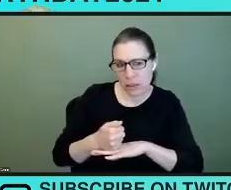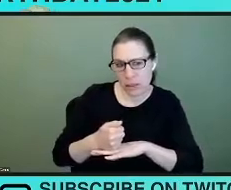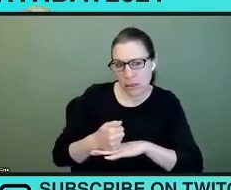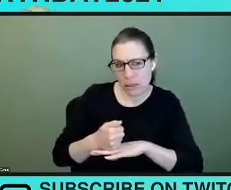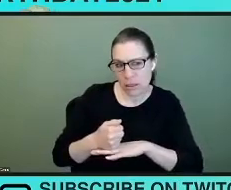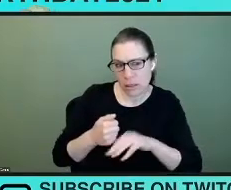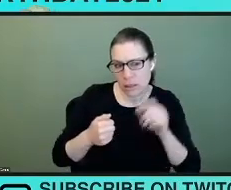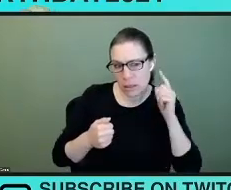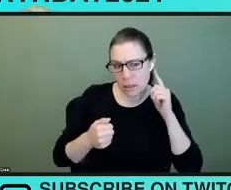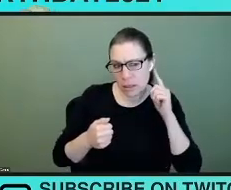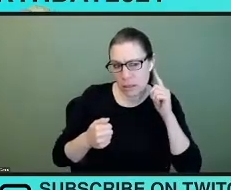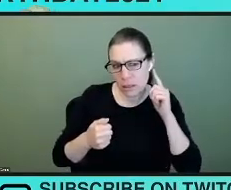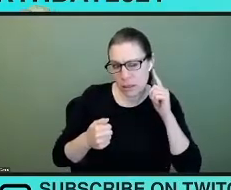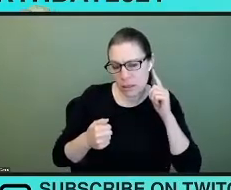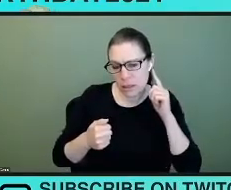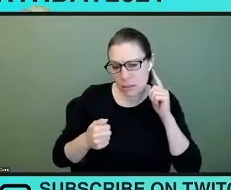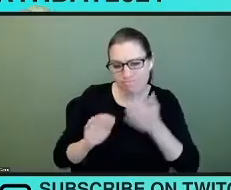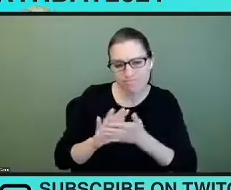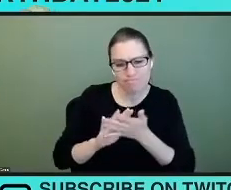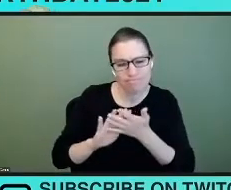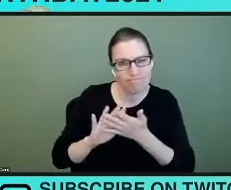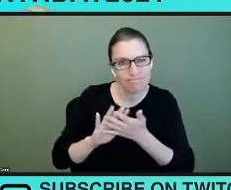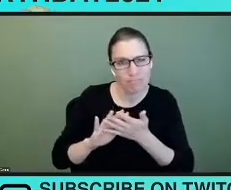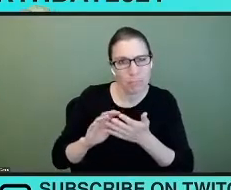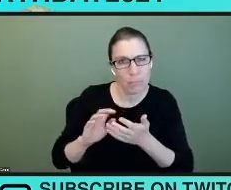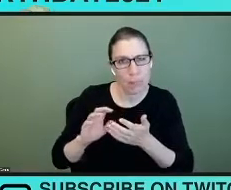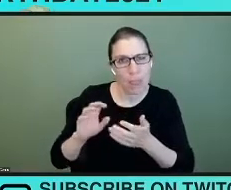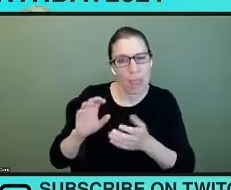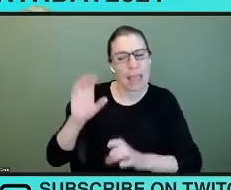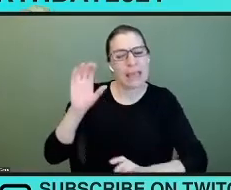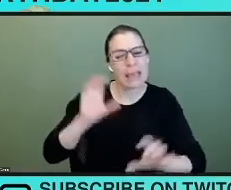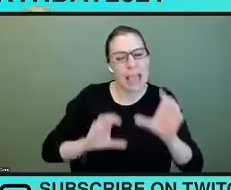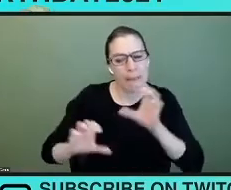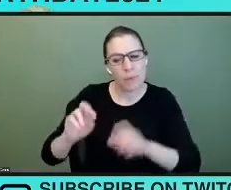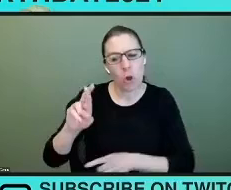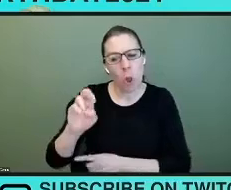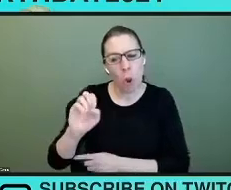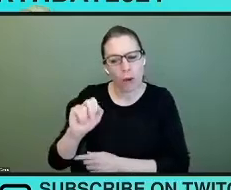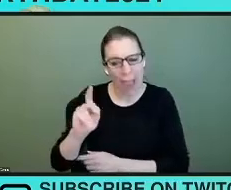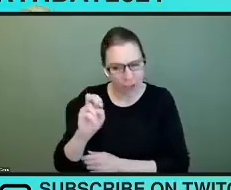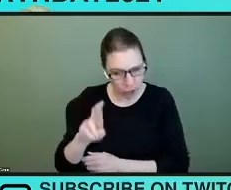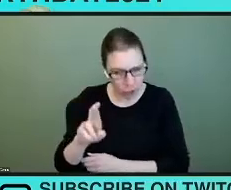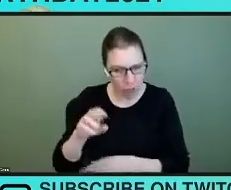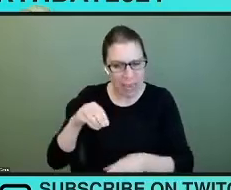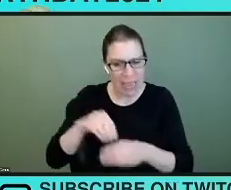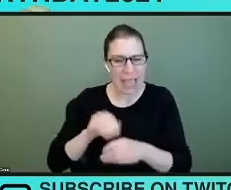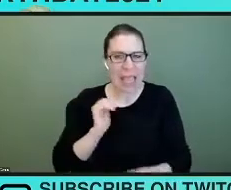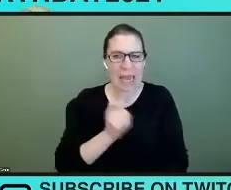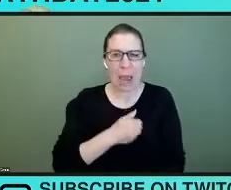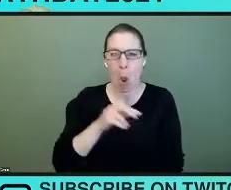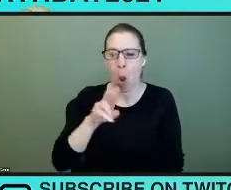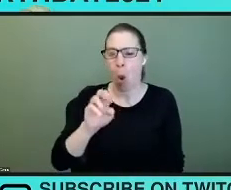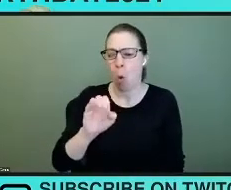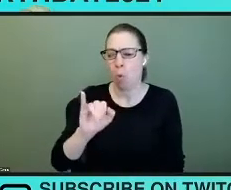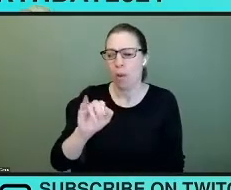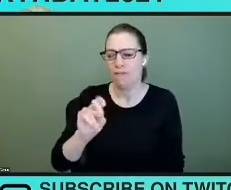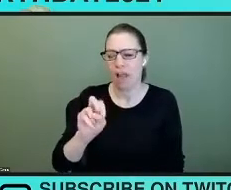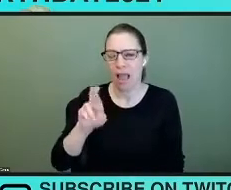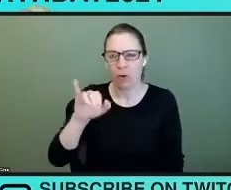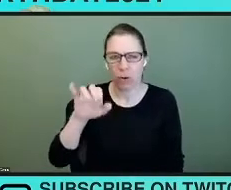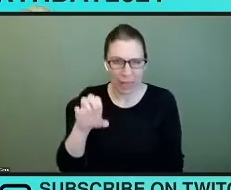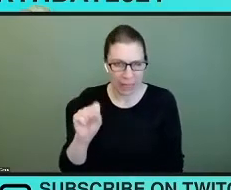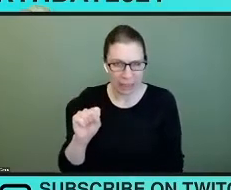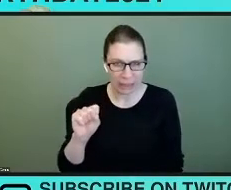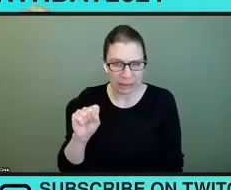sort of typical chemical reactors that you find in a refinery, you can like literally go into Alibaba and like buy them off the